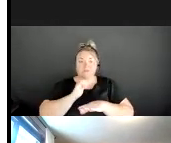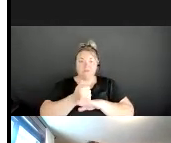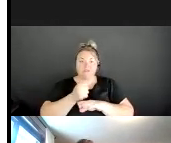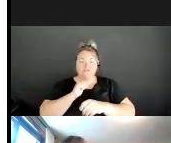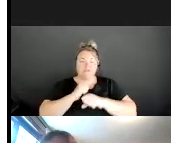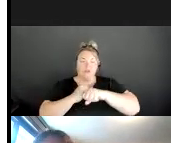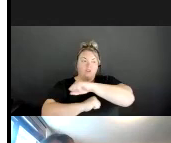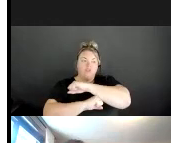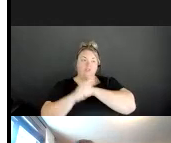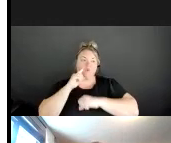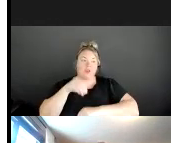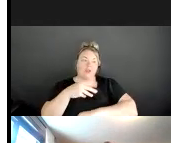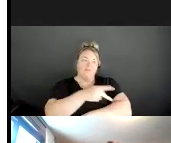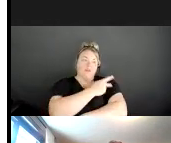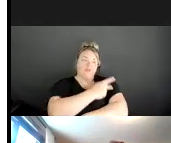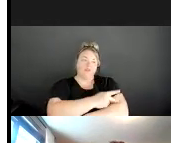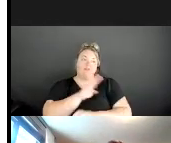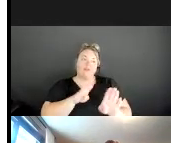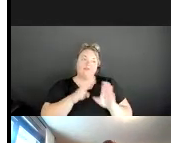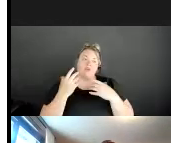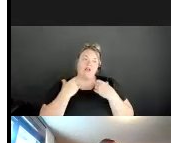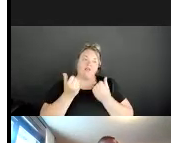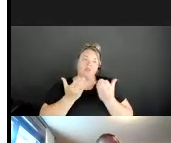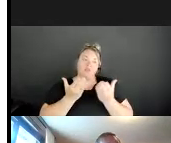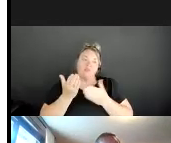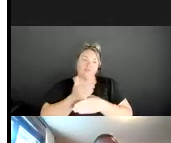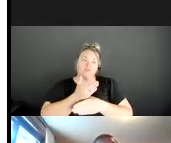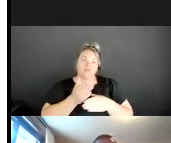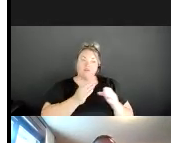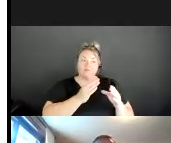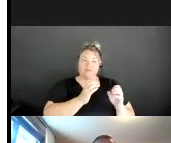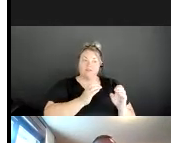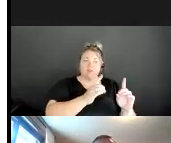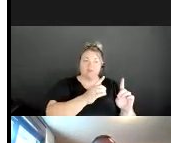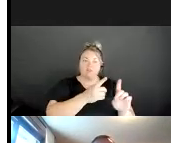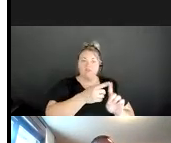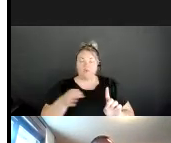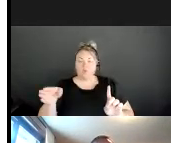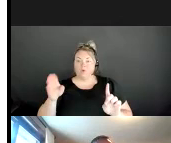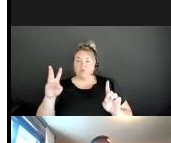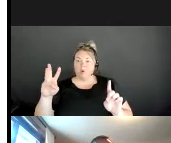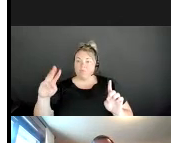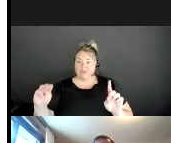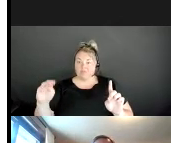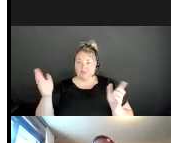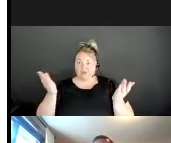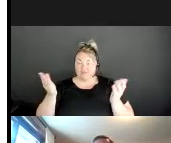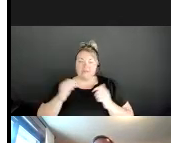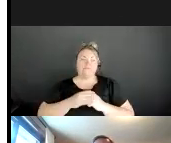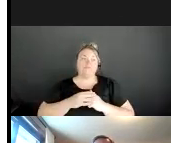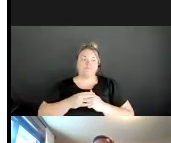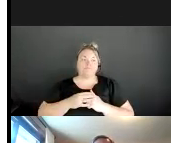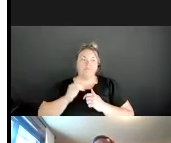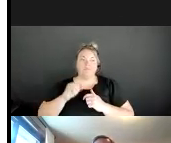health services, from brief education all the way through managing of withdrawal management services. This all occurs while you remain